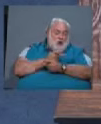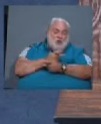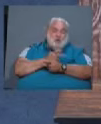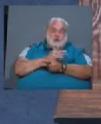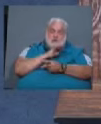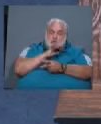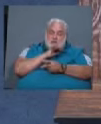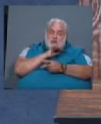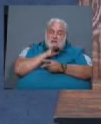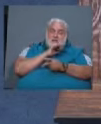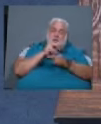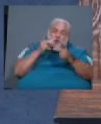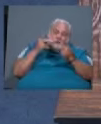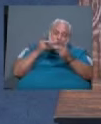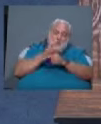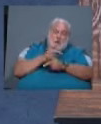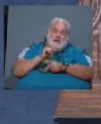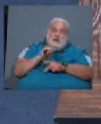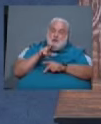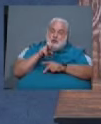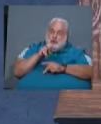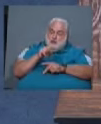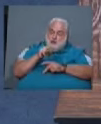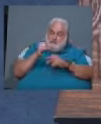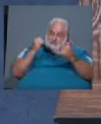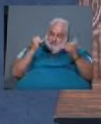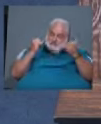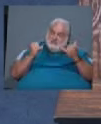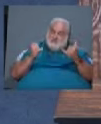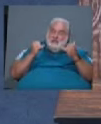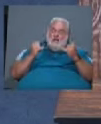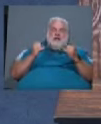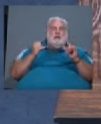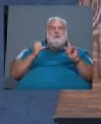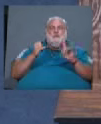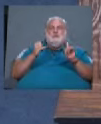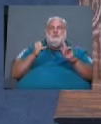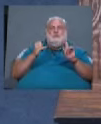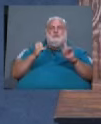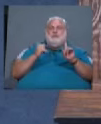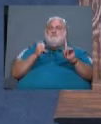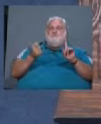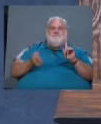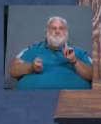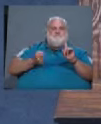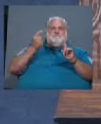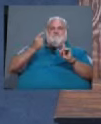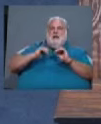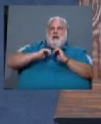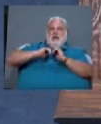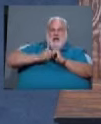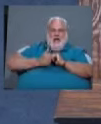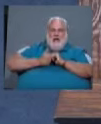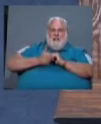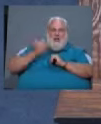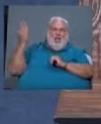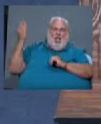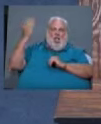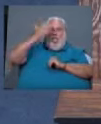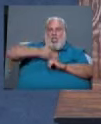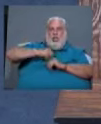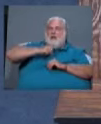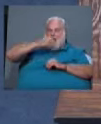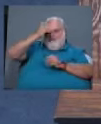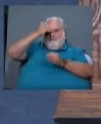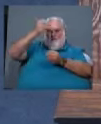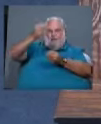dust and more issues going on now. I just don't understand how they missed us in informing us on